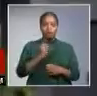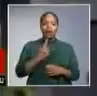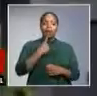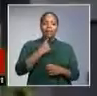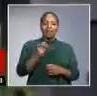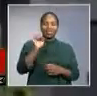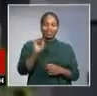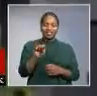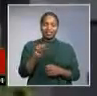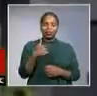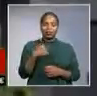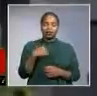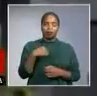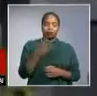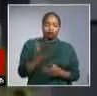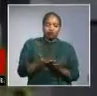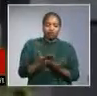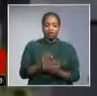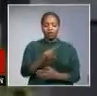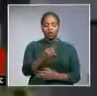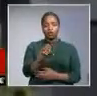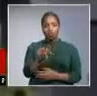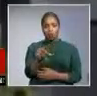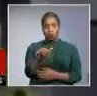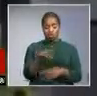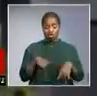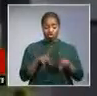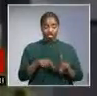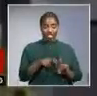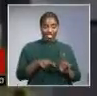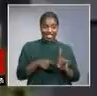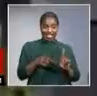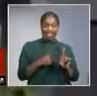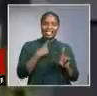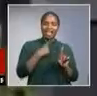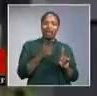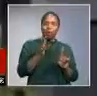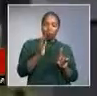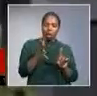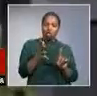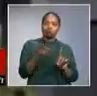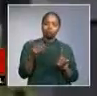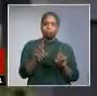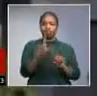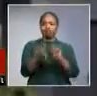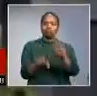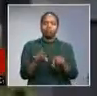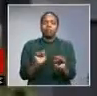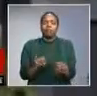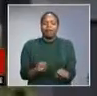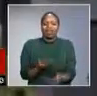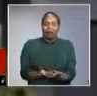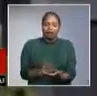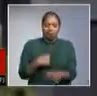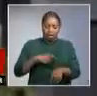for cross-examination. Zondo, the chairperson of the inquiry, has intimated that he will allow cross-examination with a